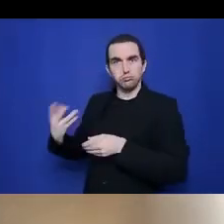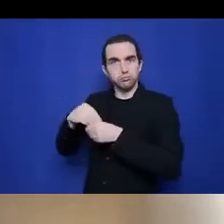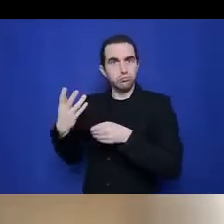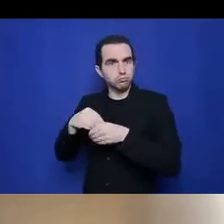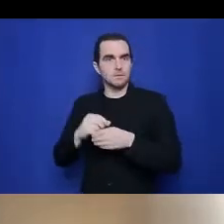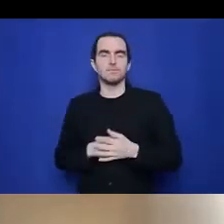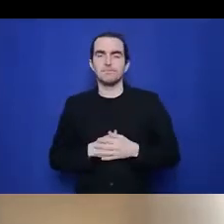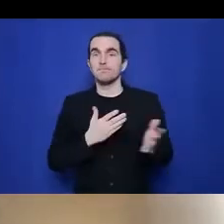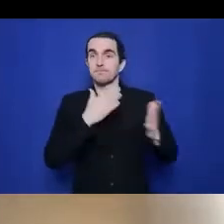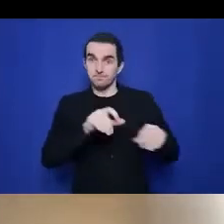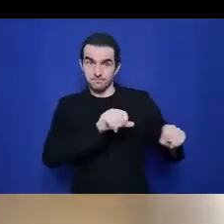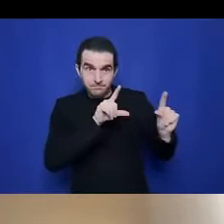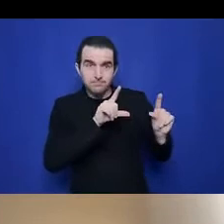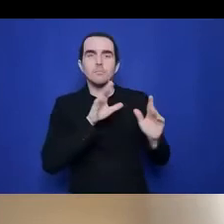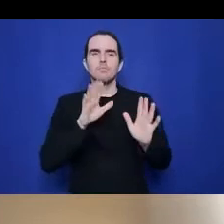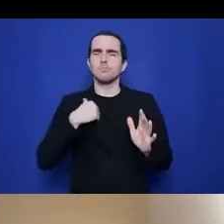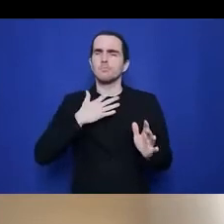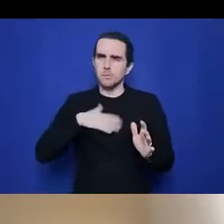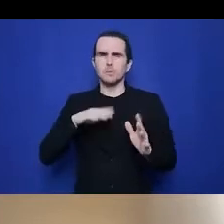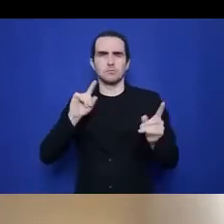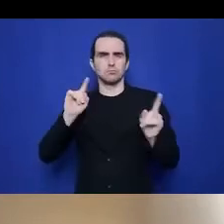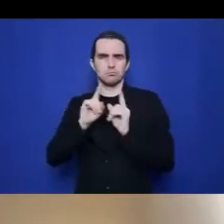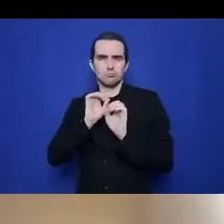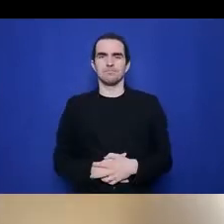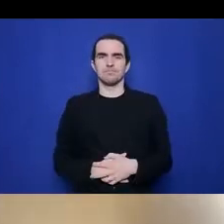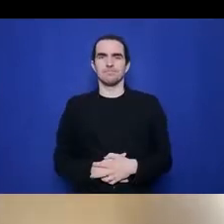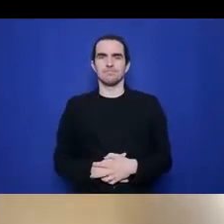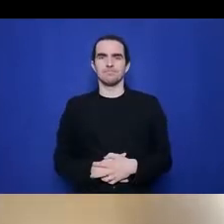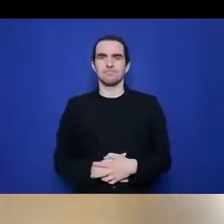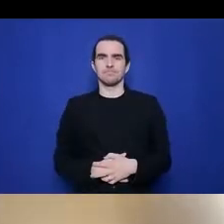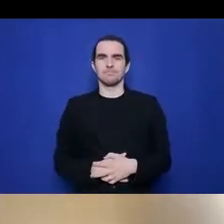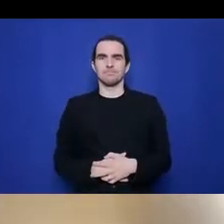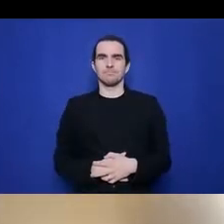wheelchair basketball athletes. And yeah, you can go ahead and hit play.